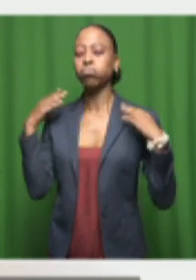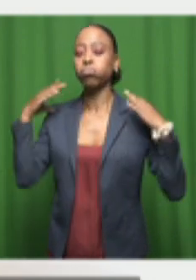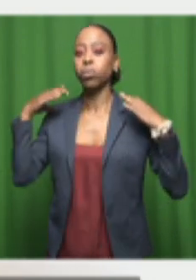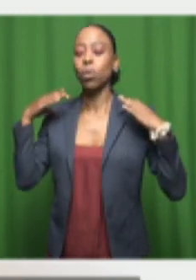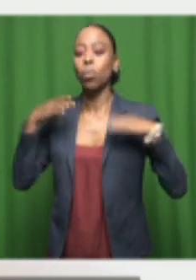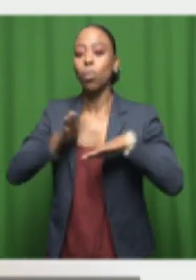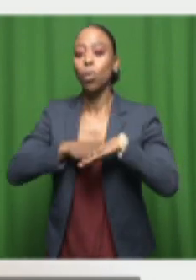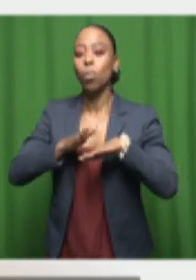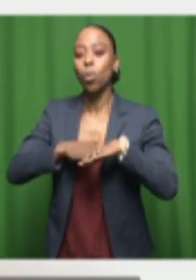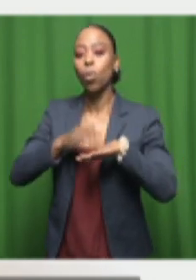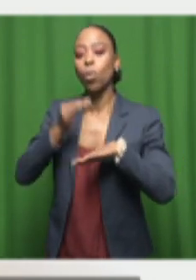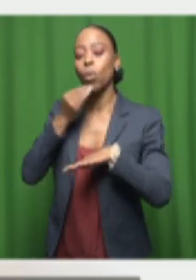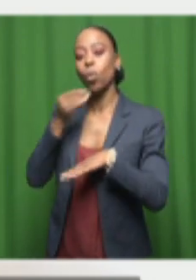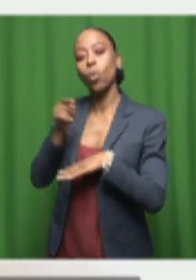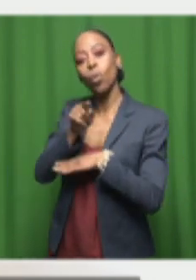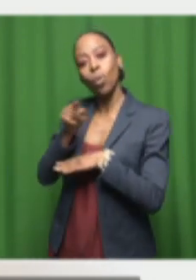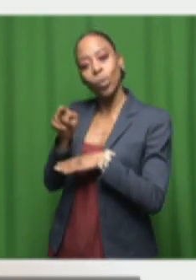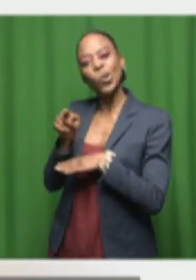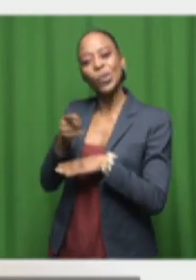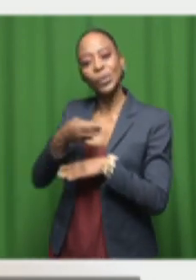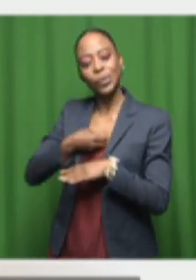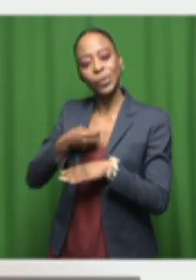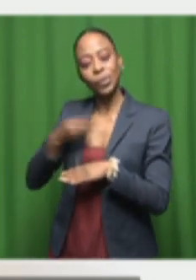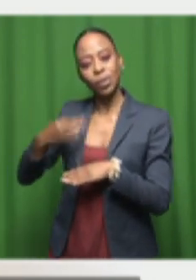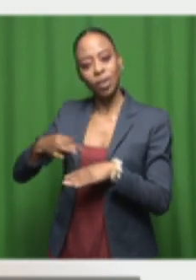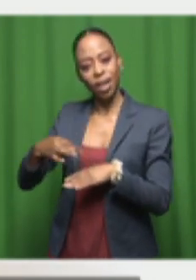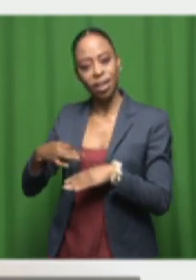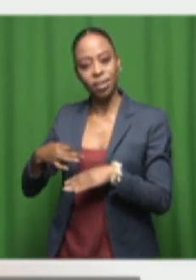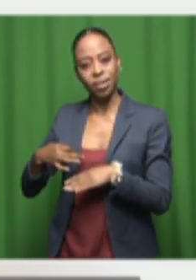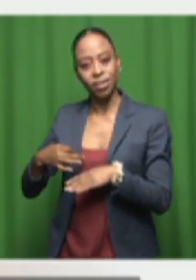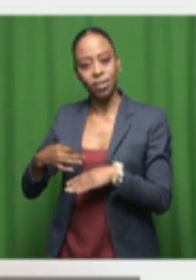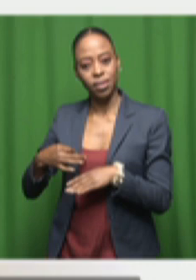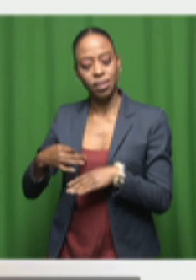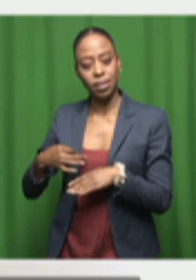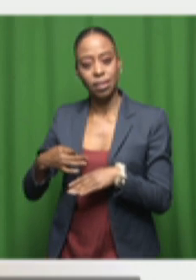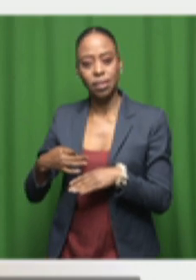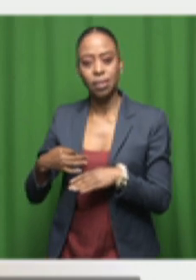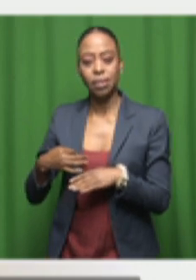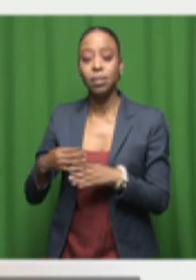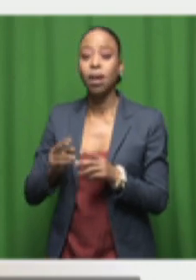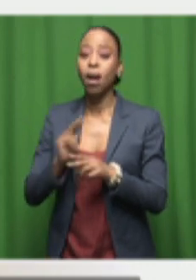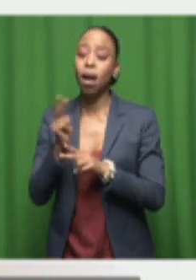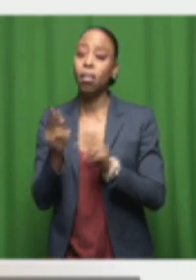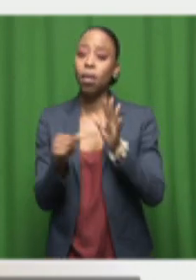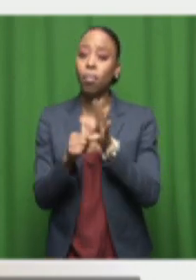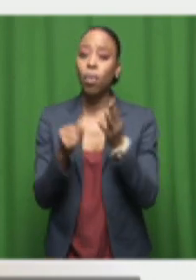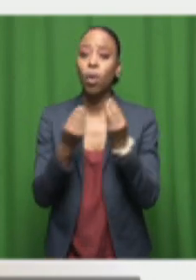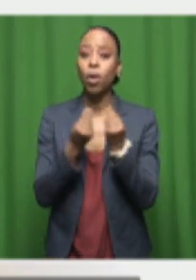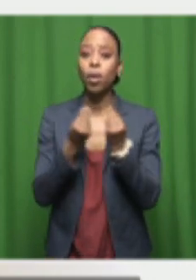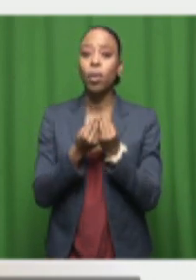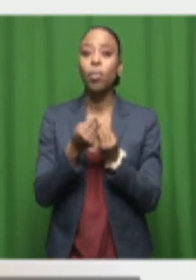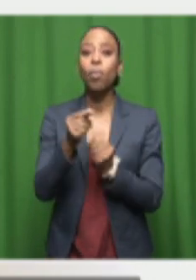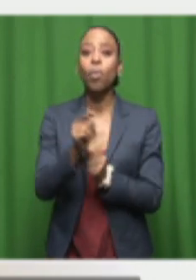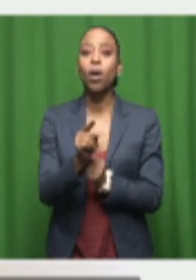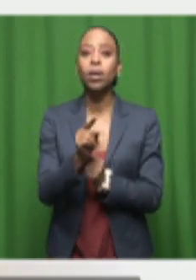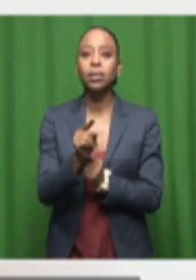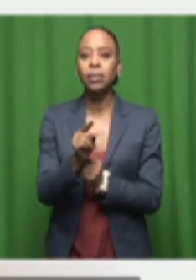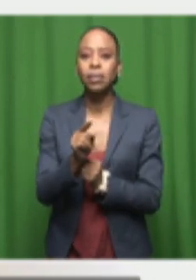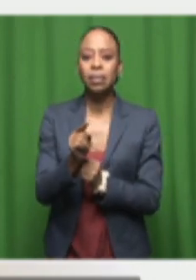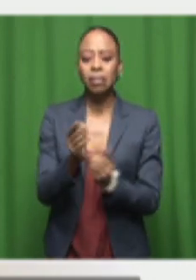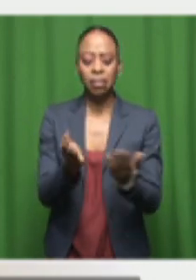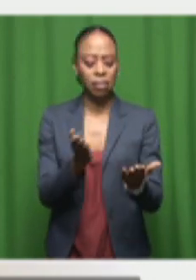of HIV in this population group. And what is also of significance is that we see a